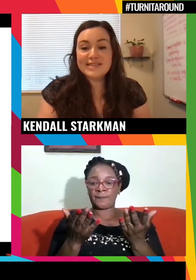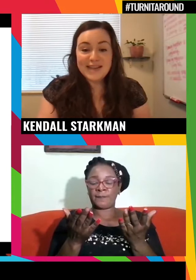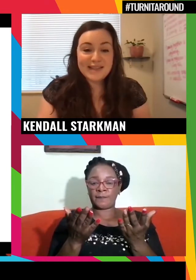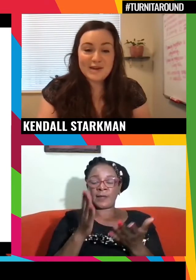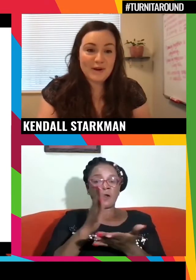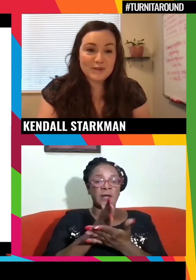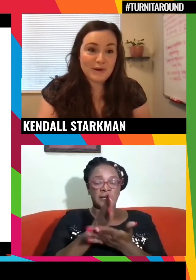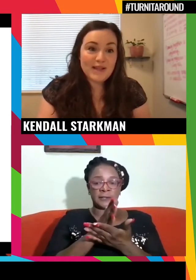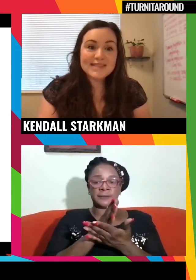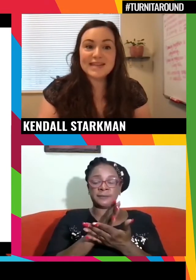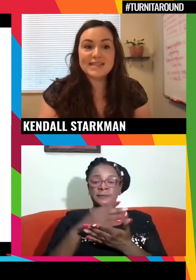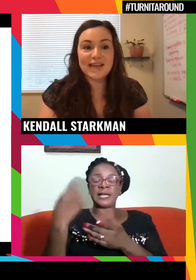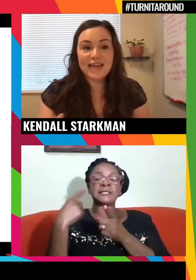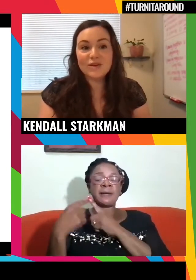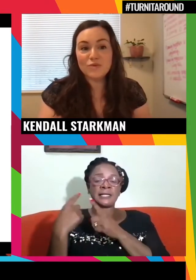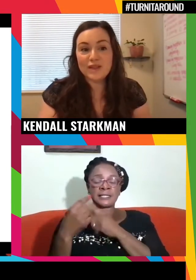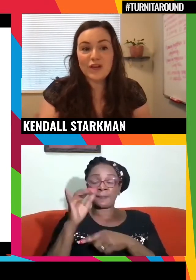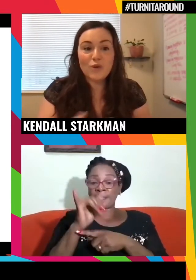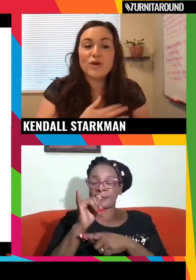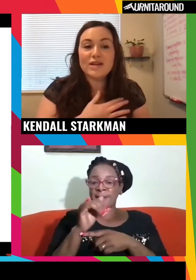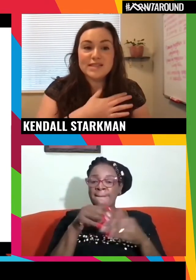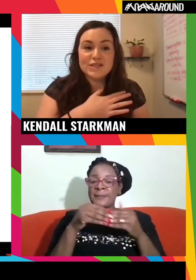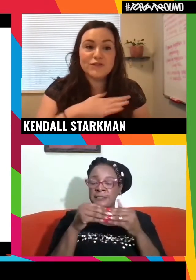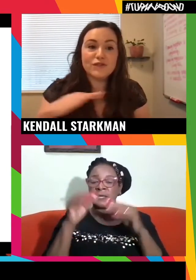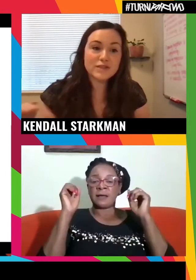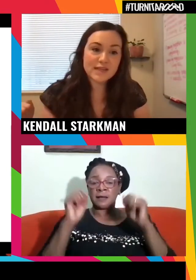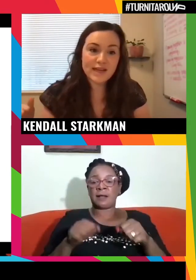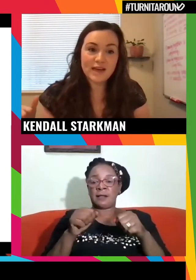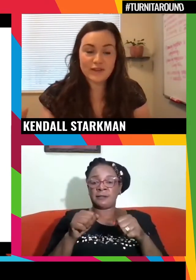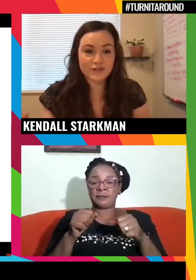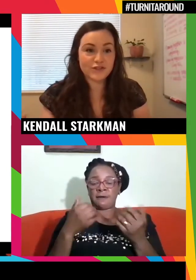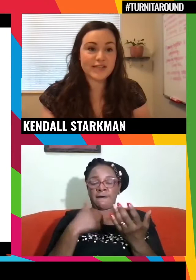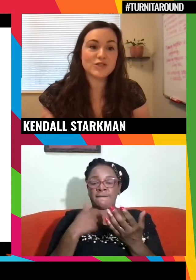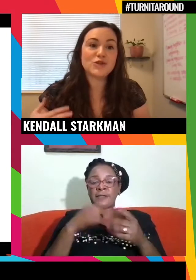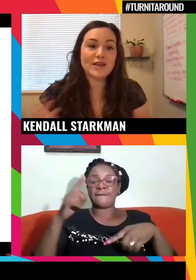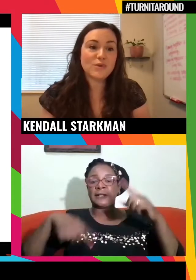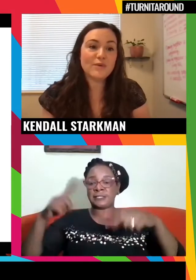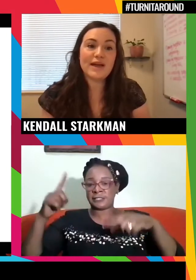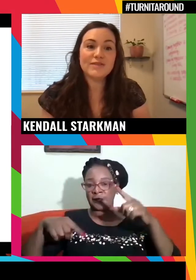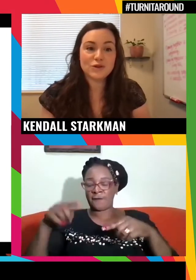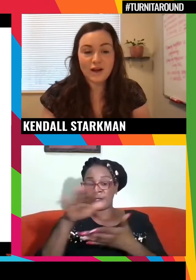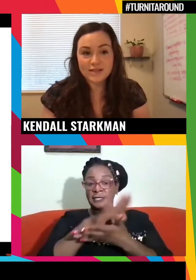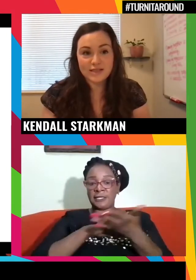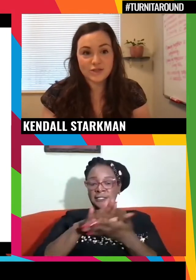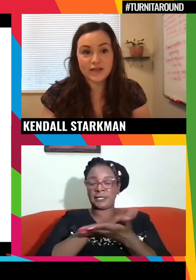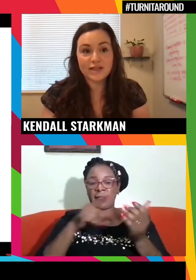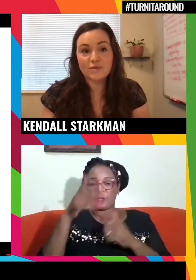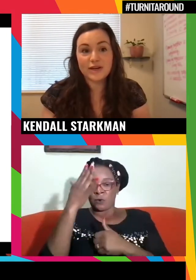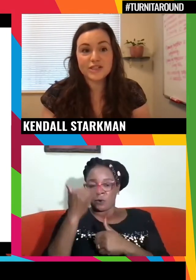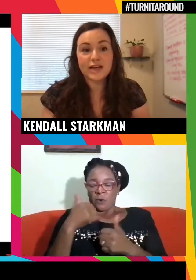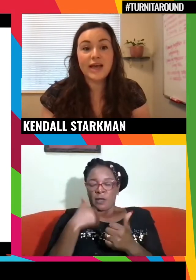The exciting thing about ocean-bound plastic is that it can really go across this diversity of industries. So that's why we have this